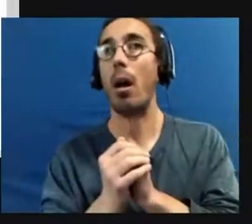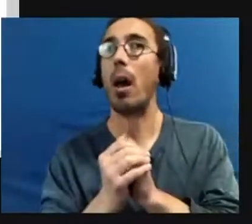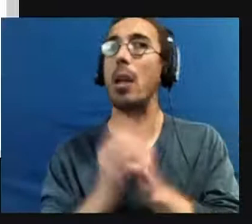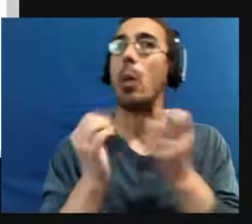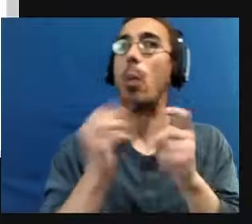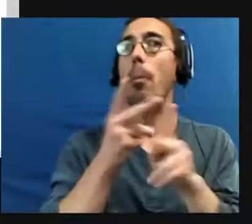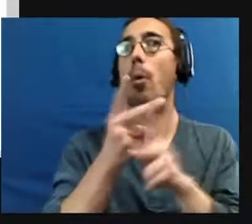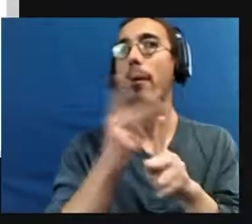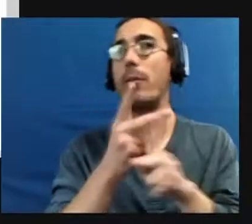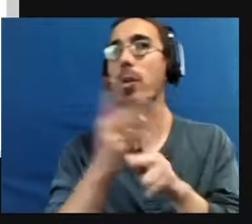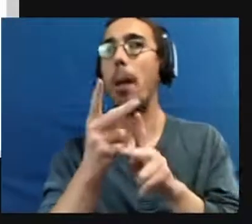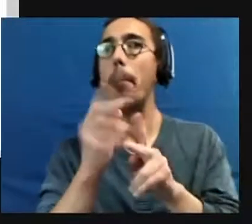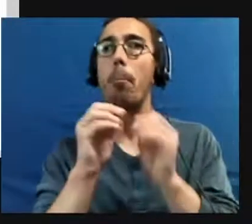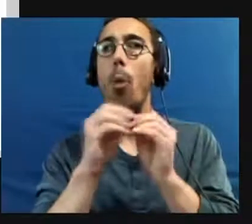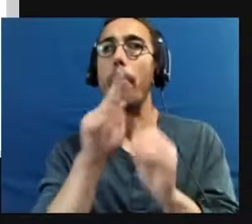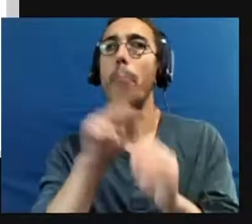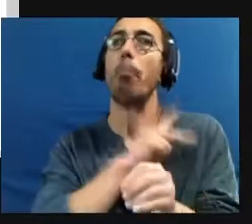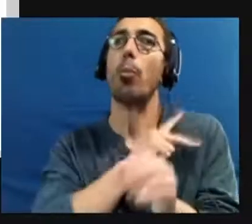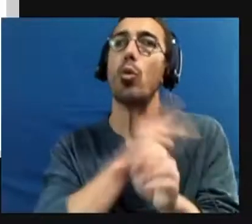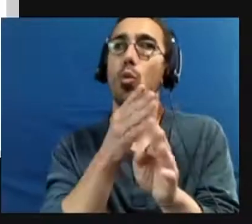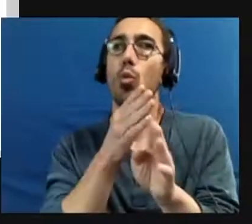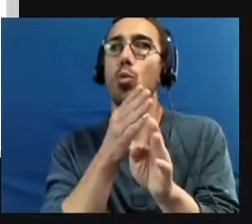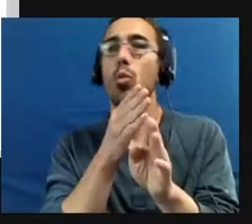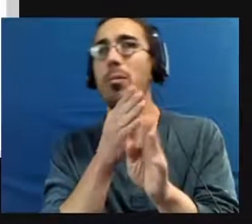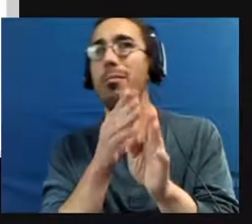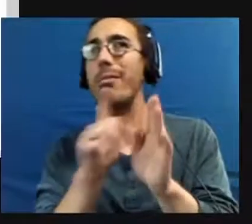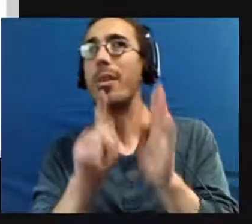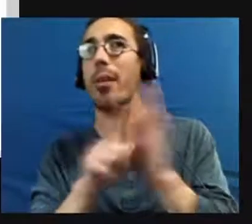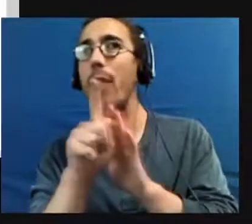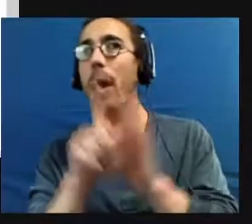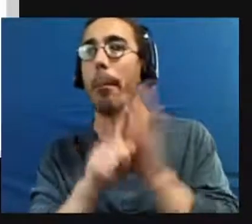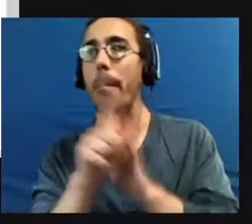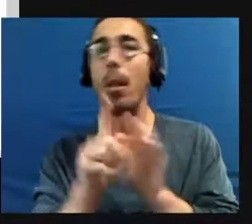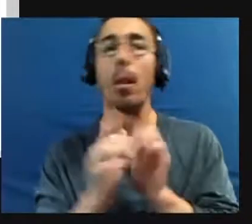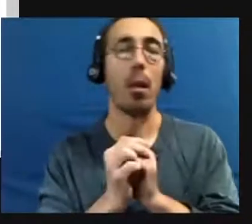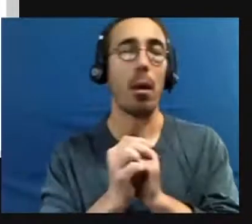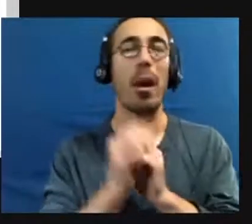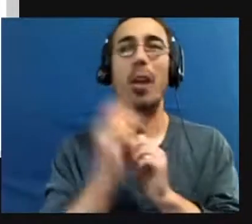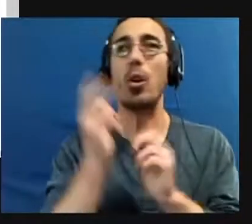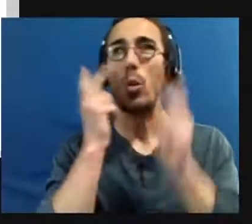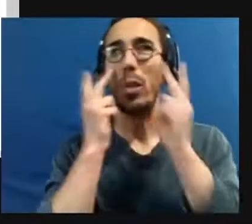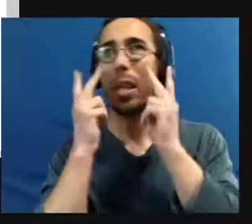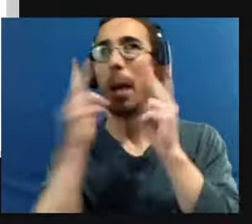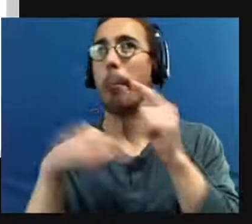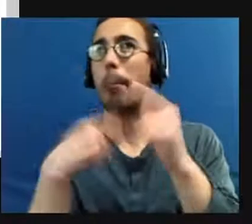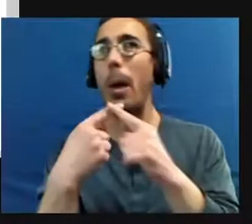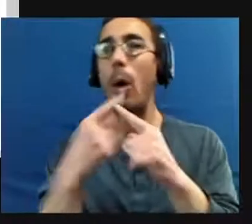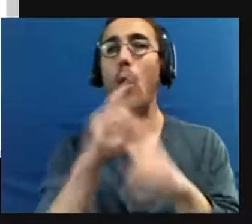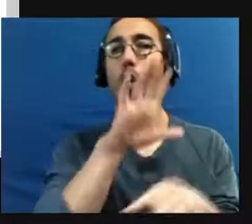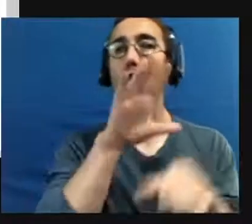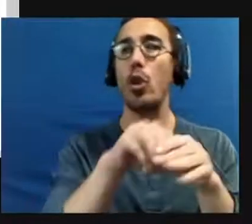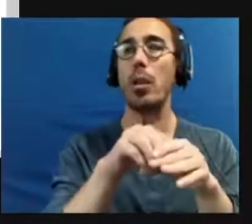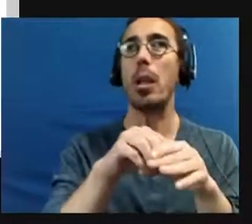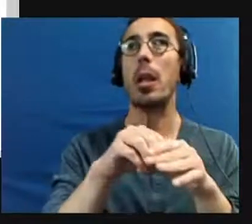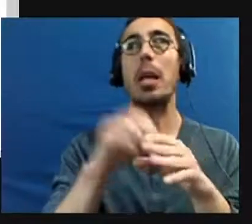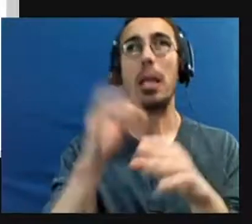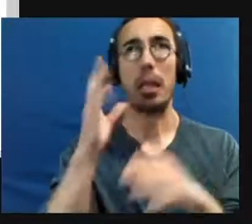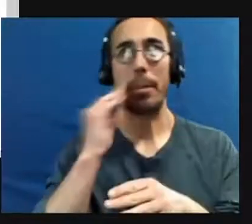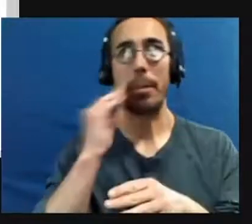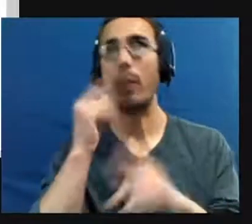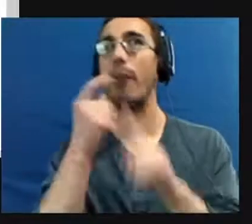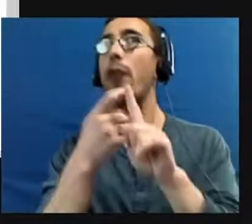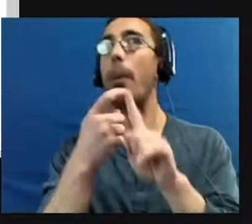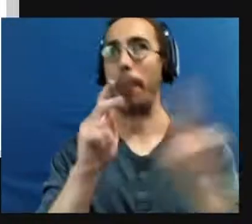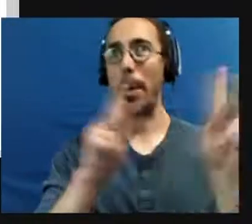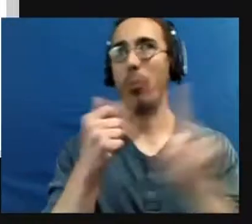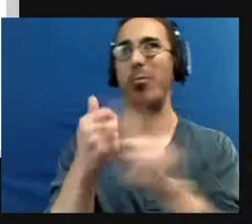personal development and enrich your lives by hearing about autistic experiences from autistic voices. I think that that is